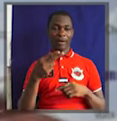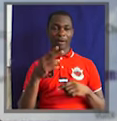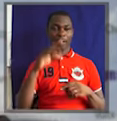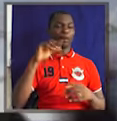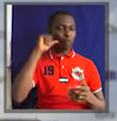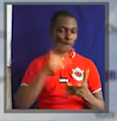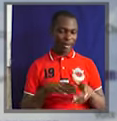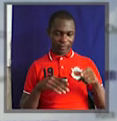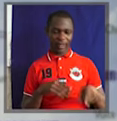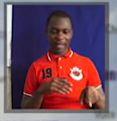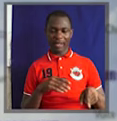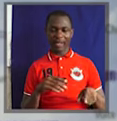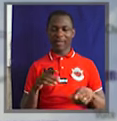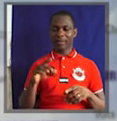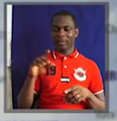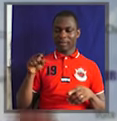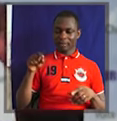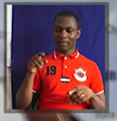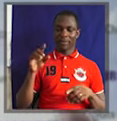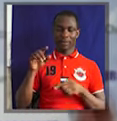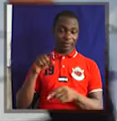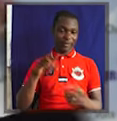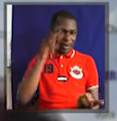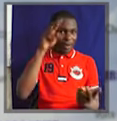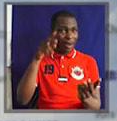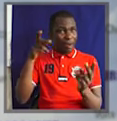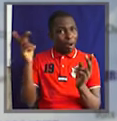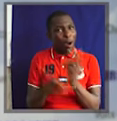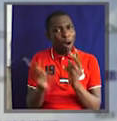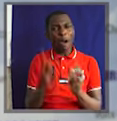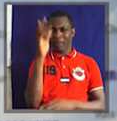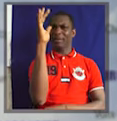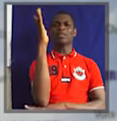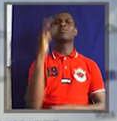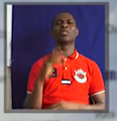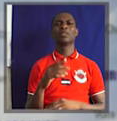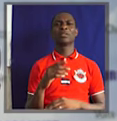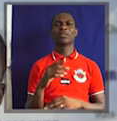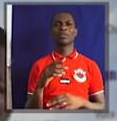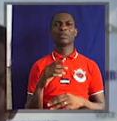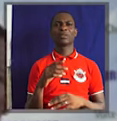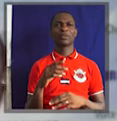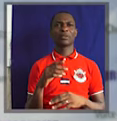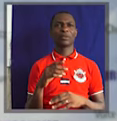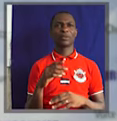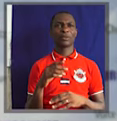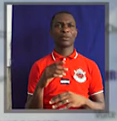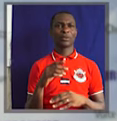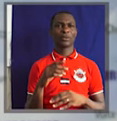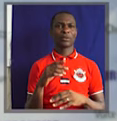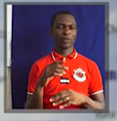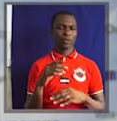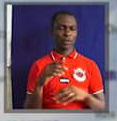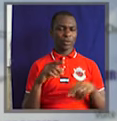david wo yire no bebre no wasan am yakokum sama mi ne kunu a okɔ